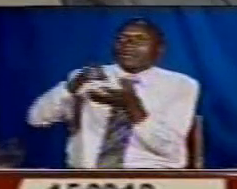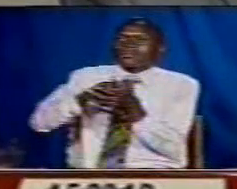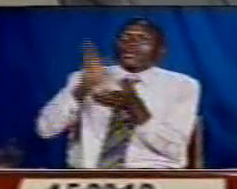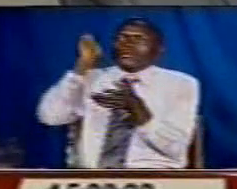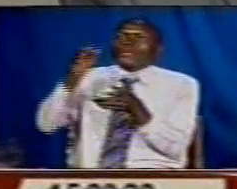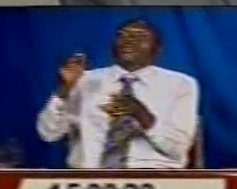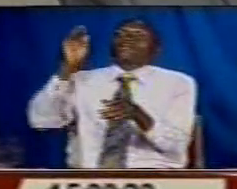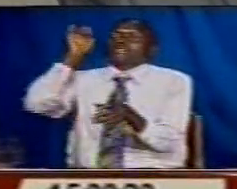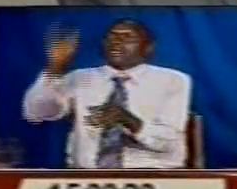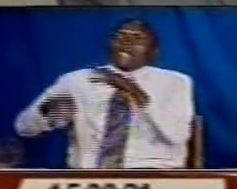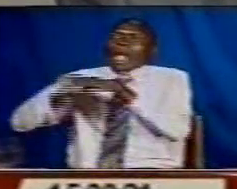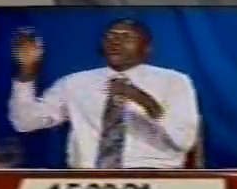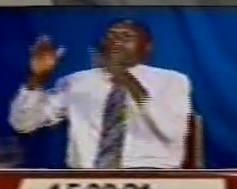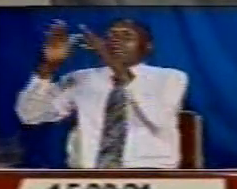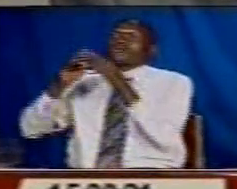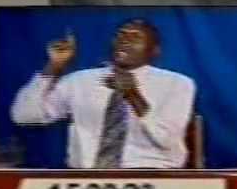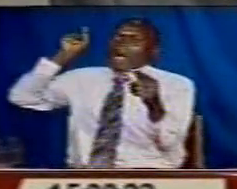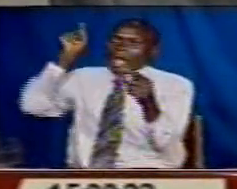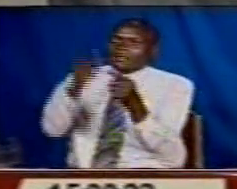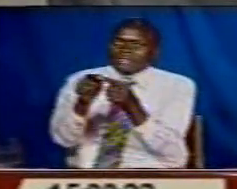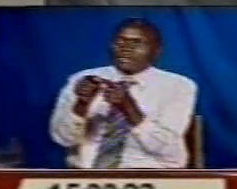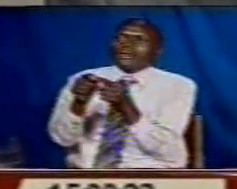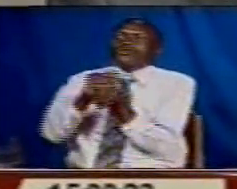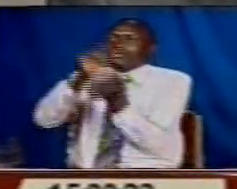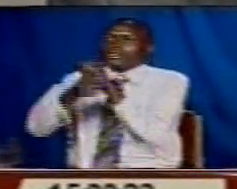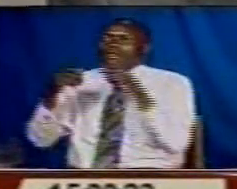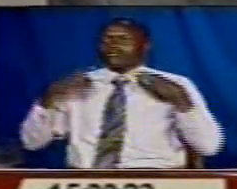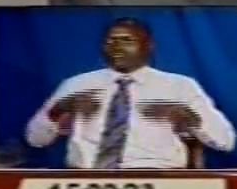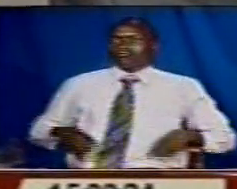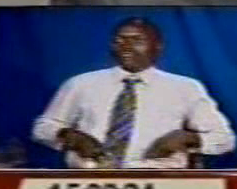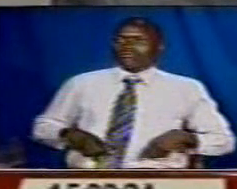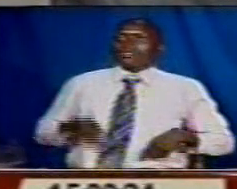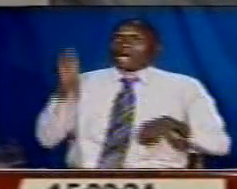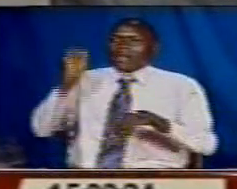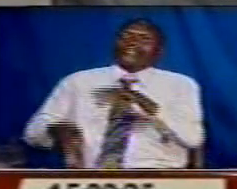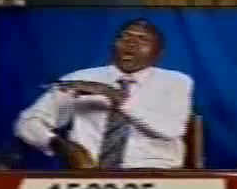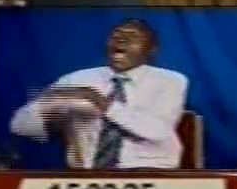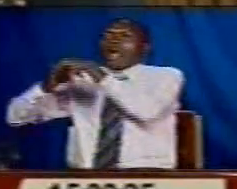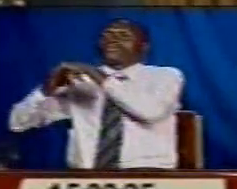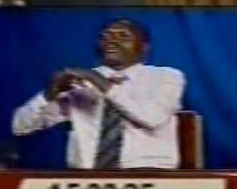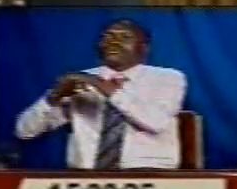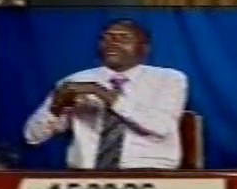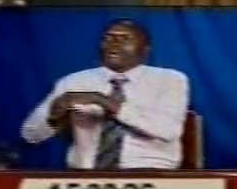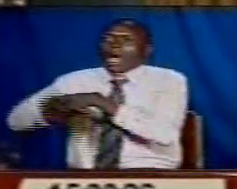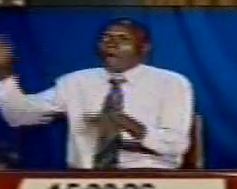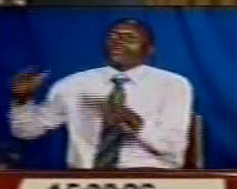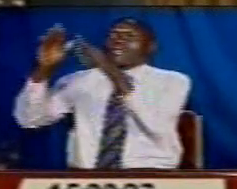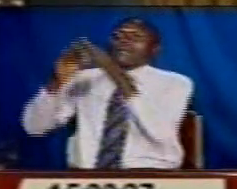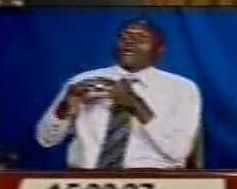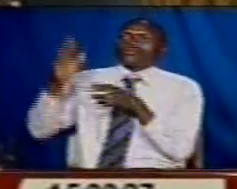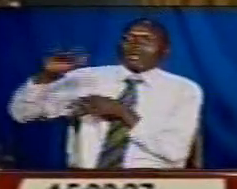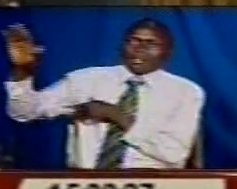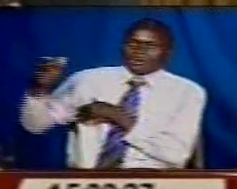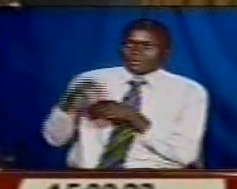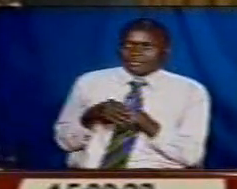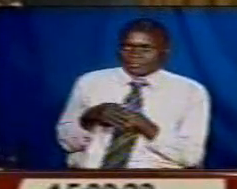But even as the cameras were still rolling, when Mbuvi hurriedly removed the studs and shades, as the speaker gave his ruling, the axe